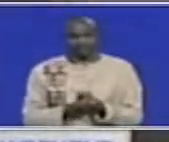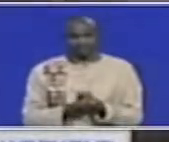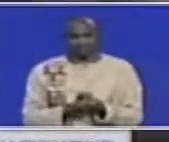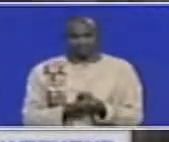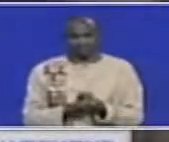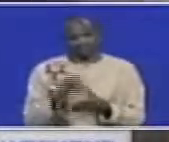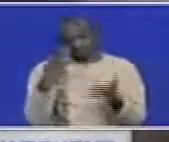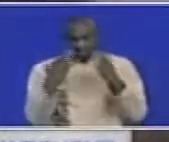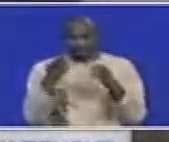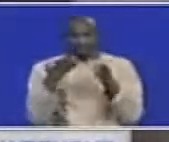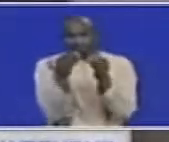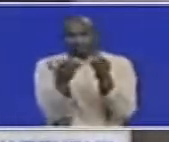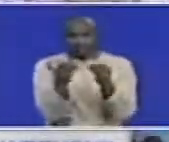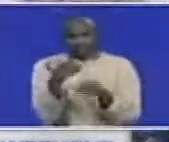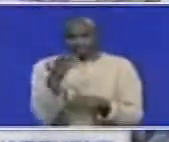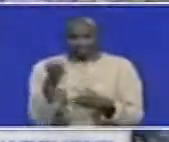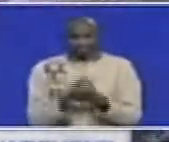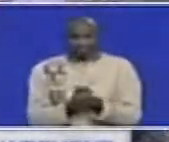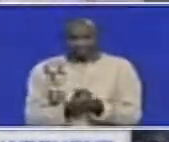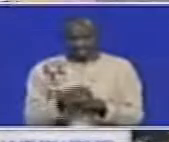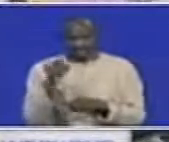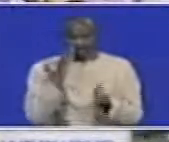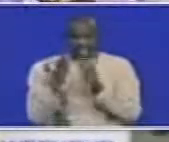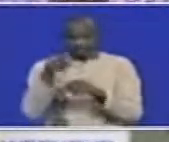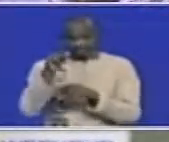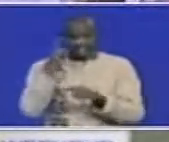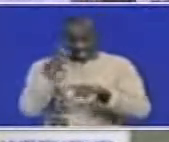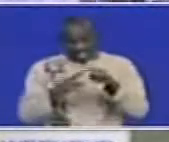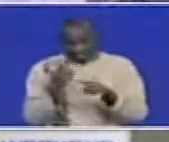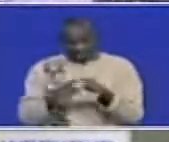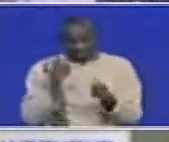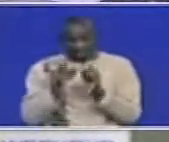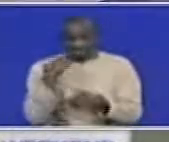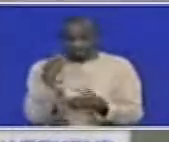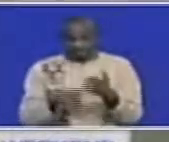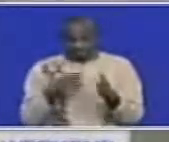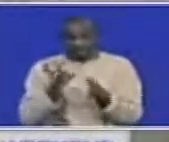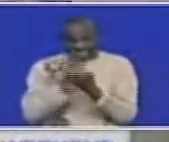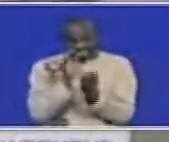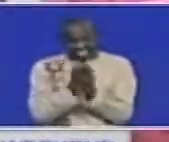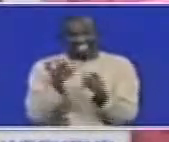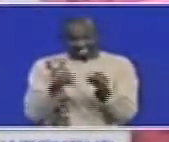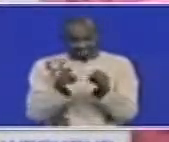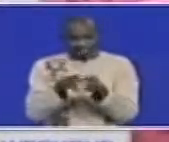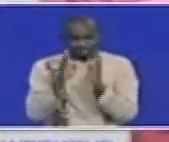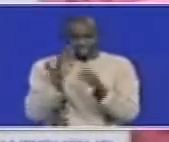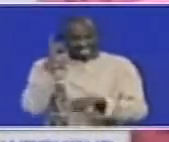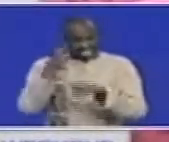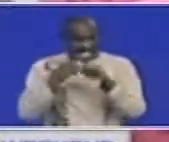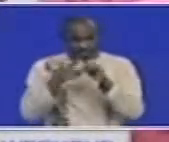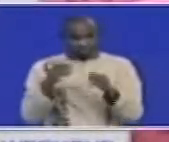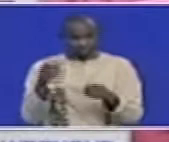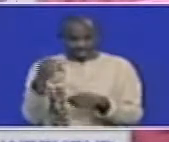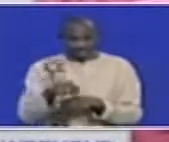Maybe to soften their stance. The organizers of the annual marathon are determined to retain the route of the race. In years to come, we